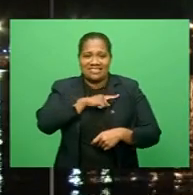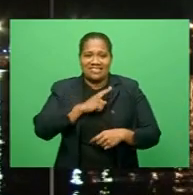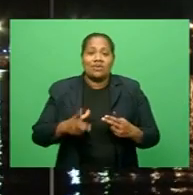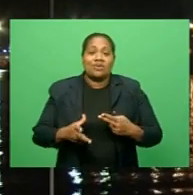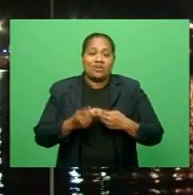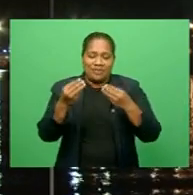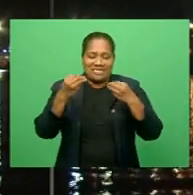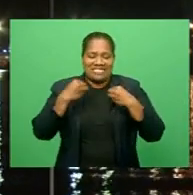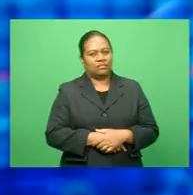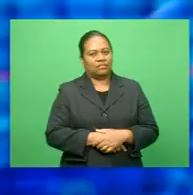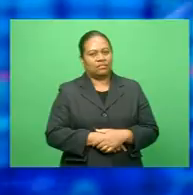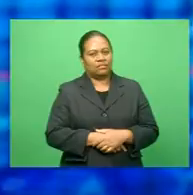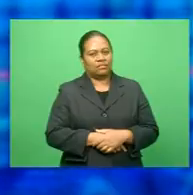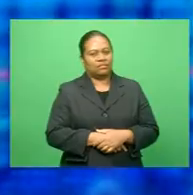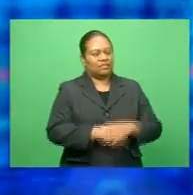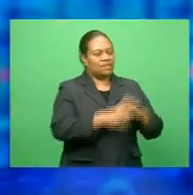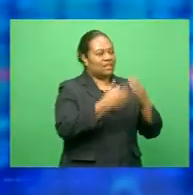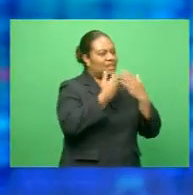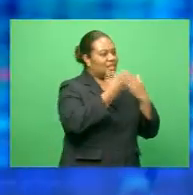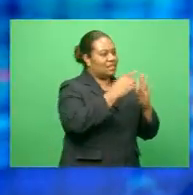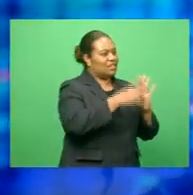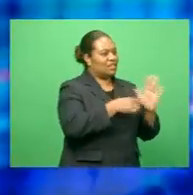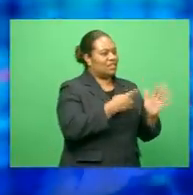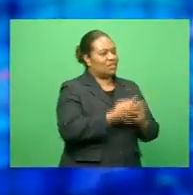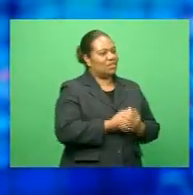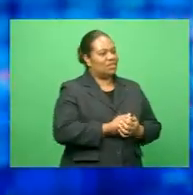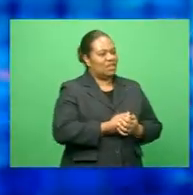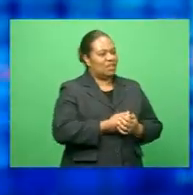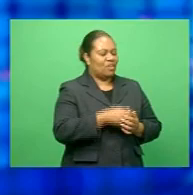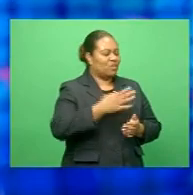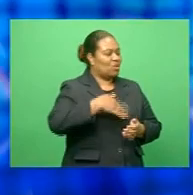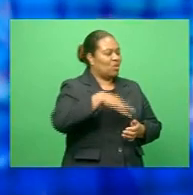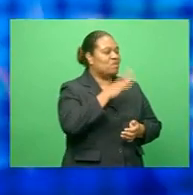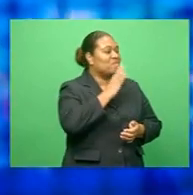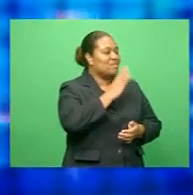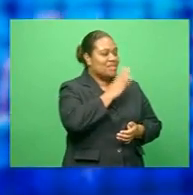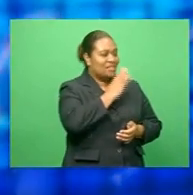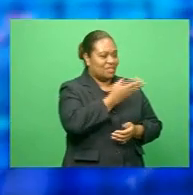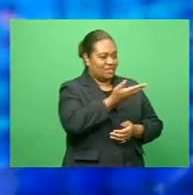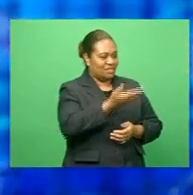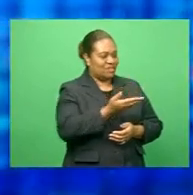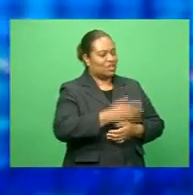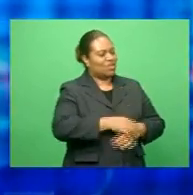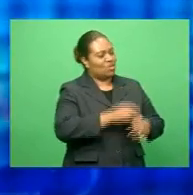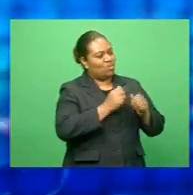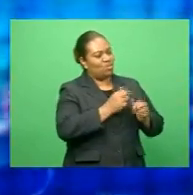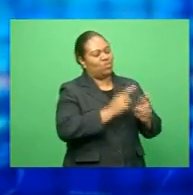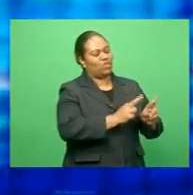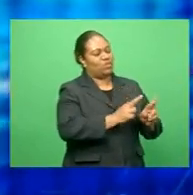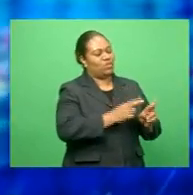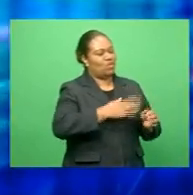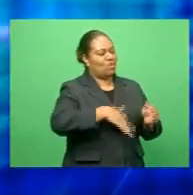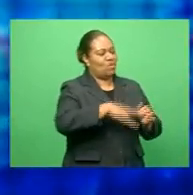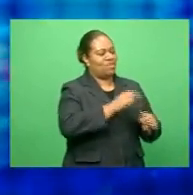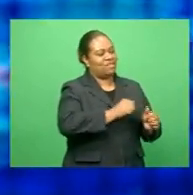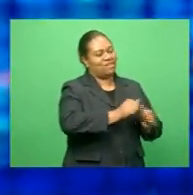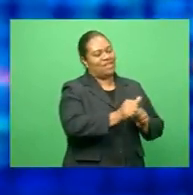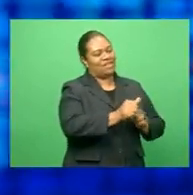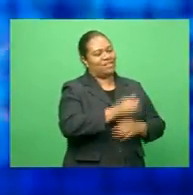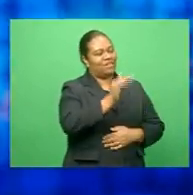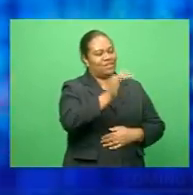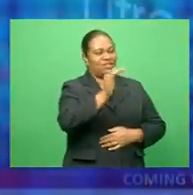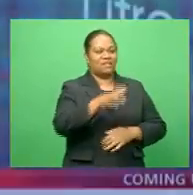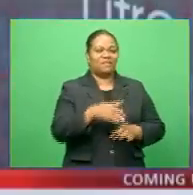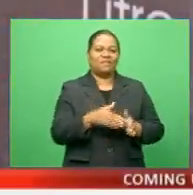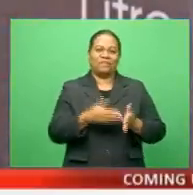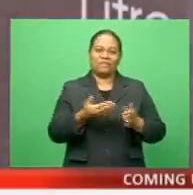in business. Thanks, Jackie. And yes, you'll be surely missed by all of us, and we wish you all the best in your future endeavors. Coming